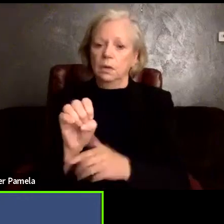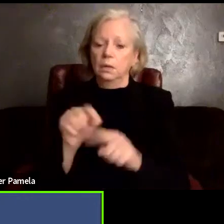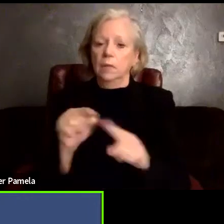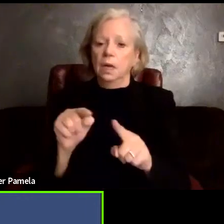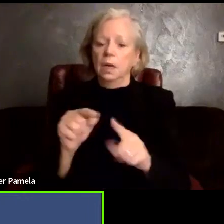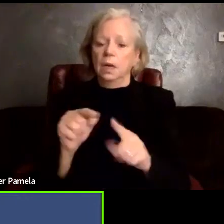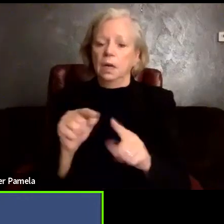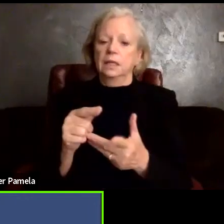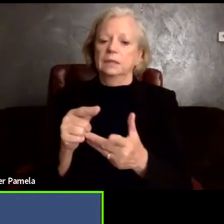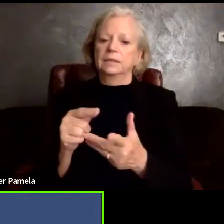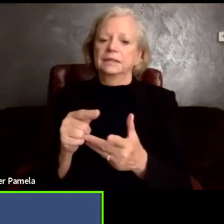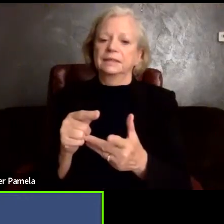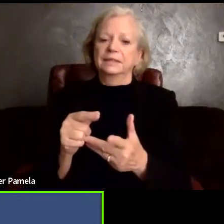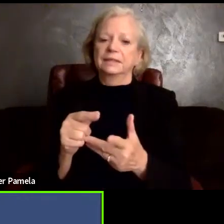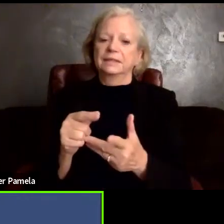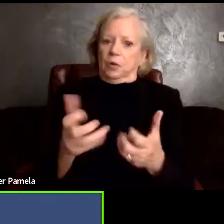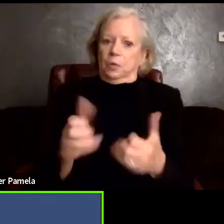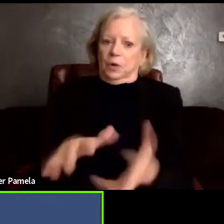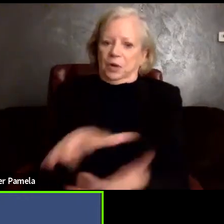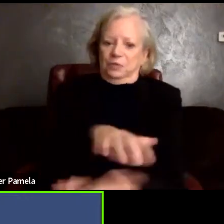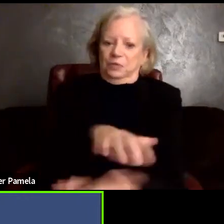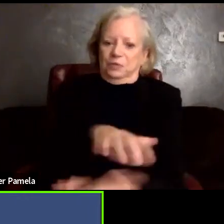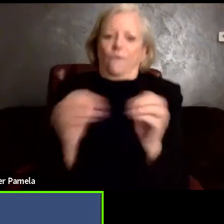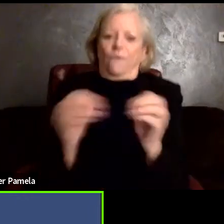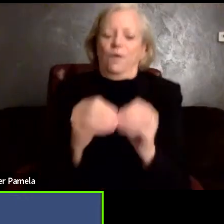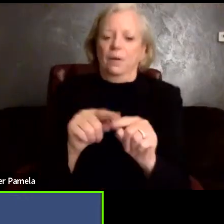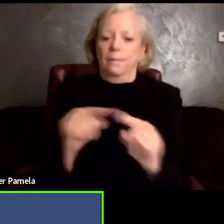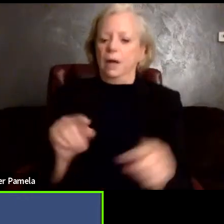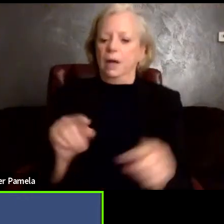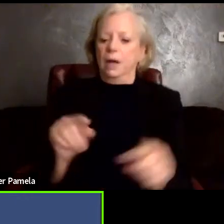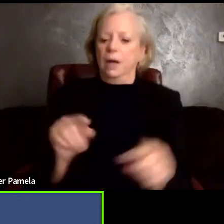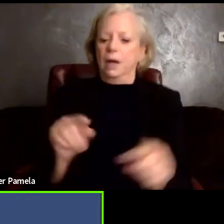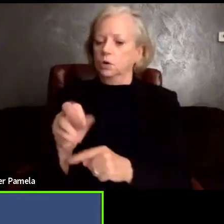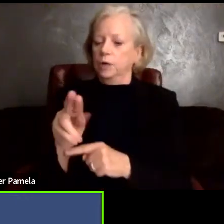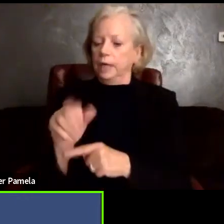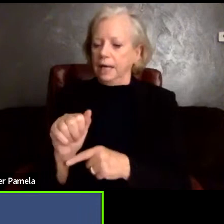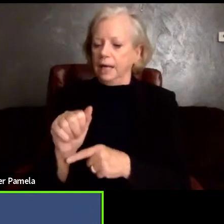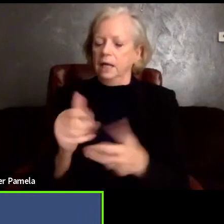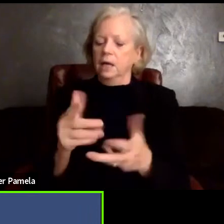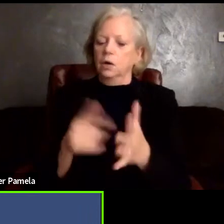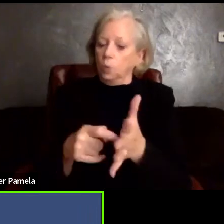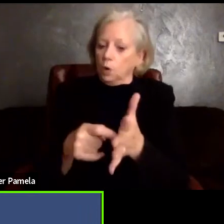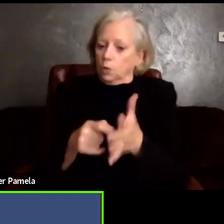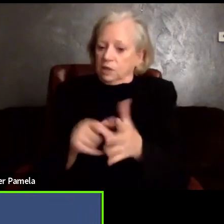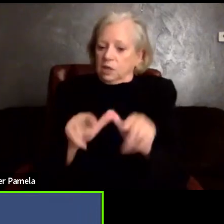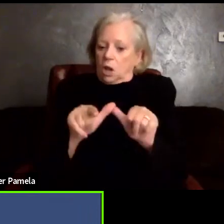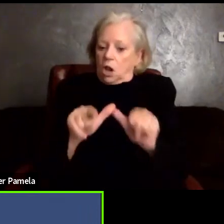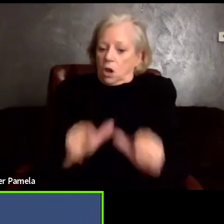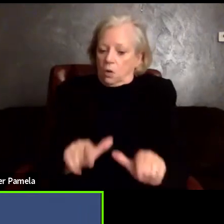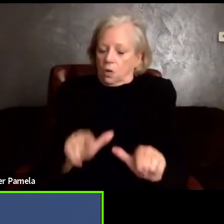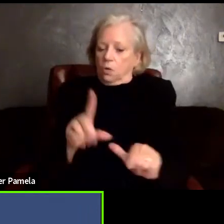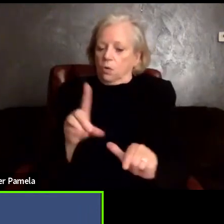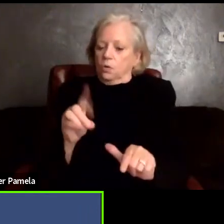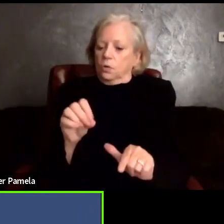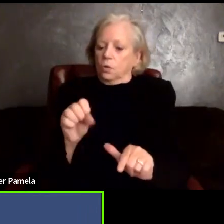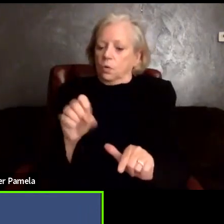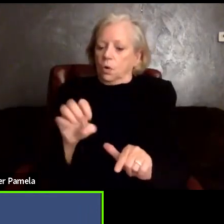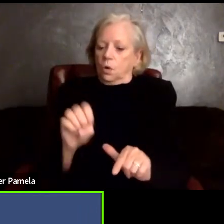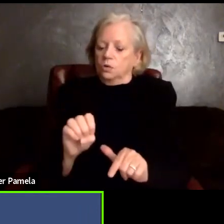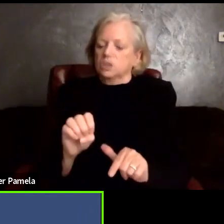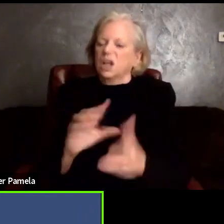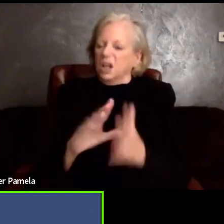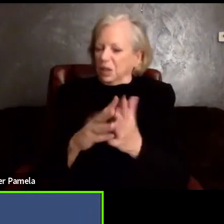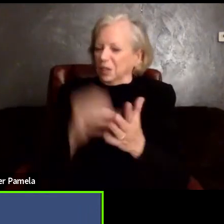that Moderna has requested a lower dose for their booster formulation from FDA. We'll learn more about that probably later this